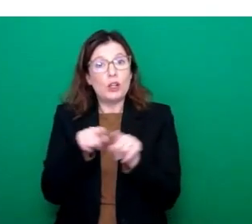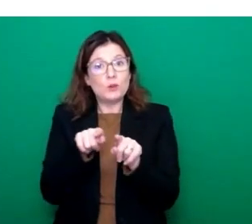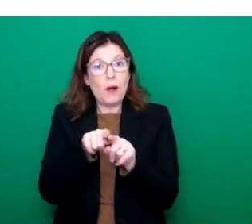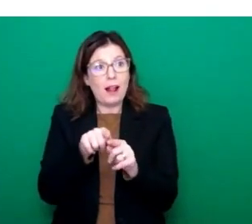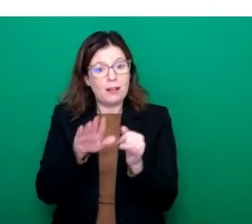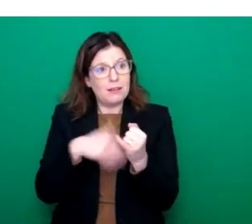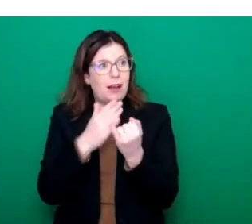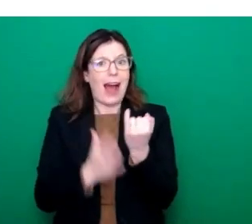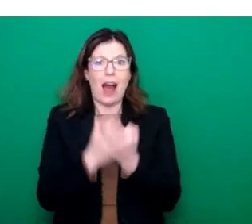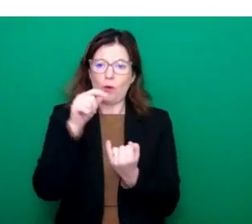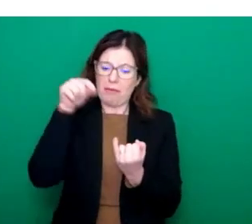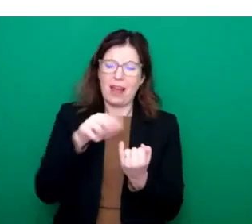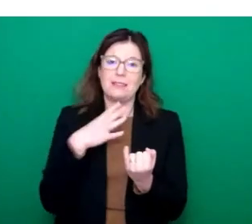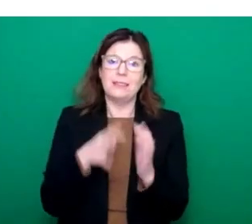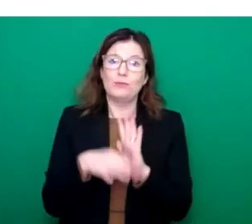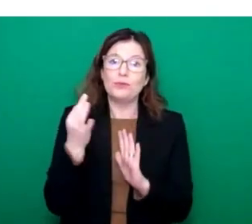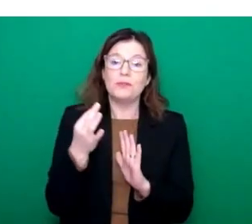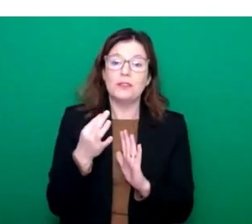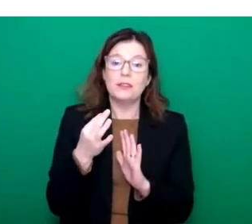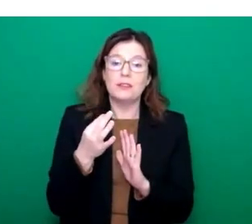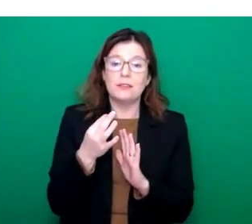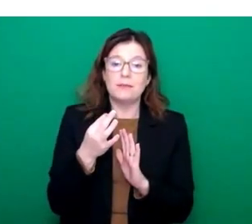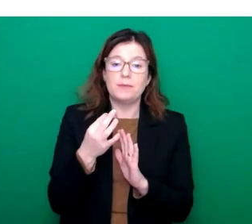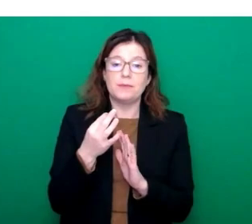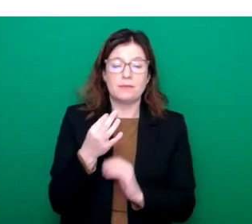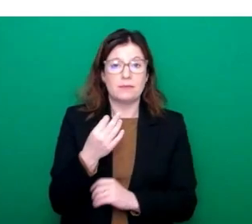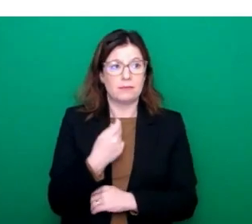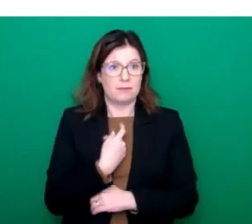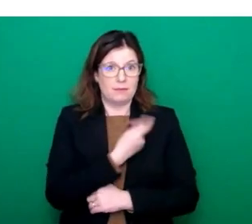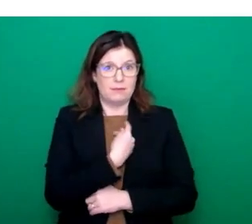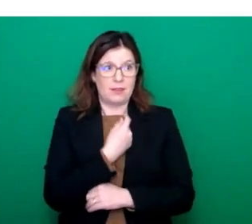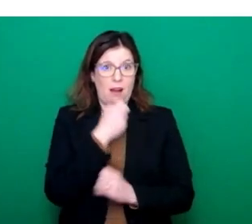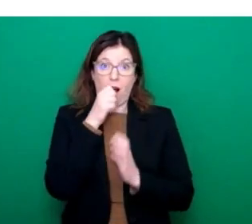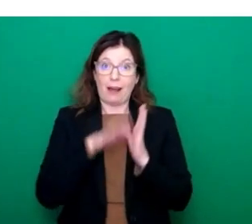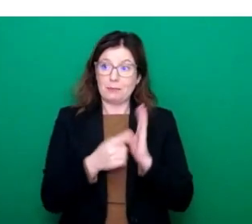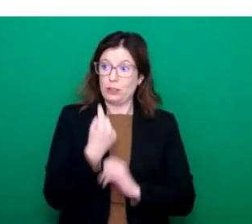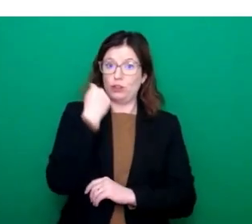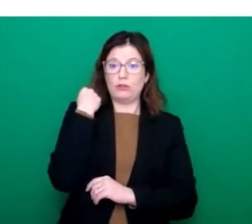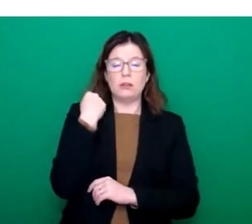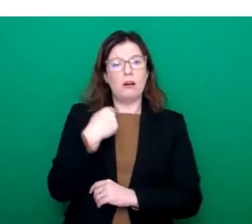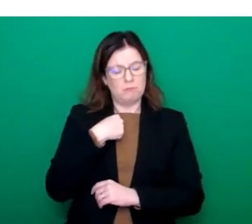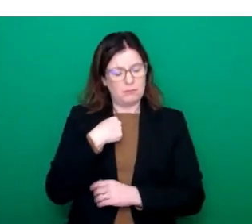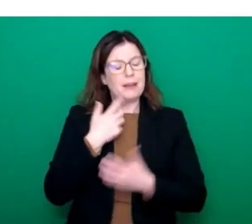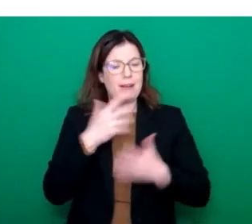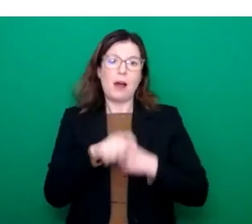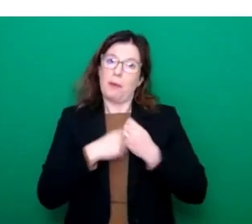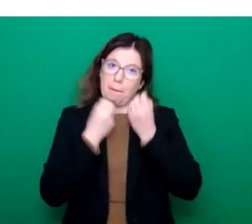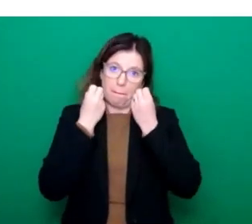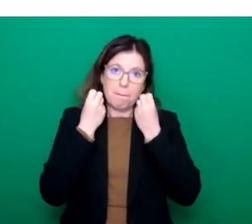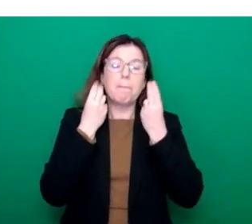And it's made me, the experience of what we went through has made me a passionate advocate of